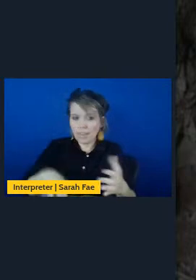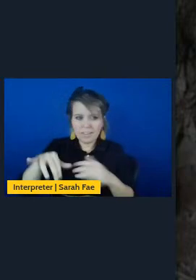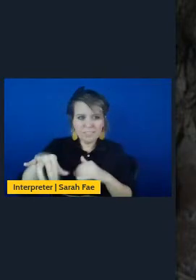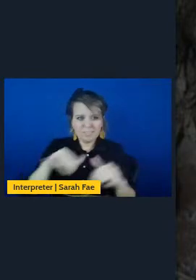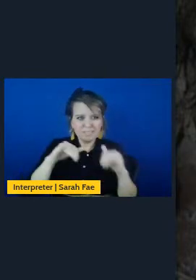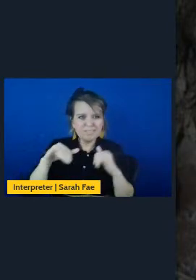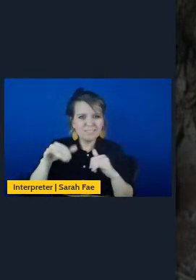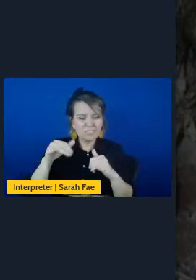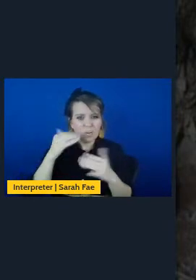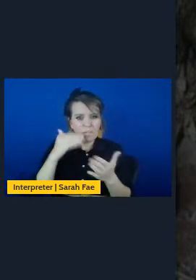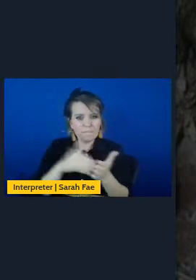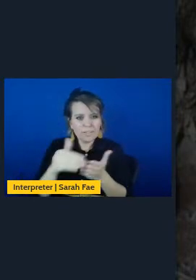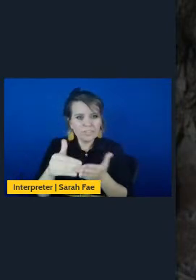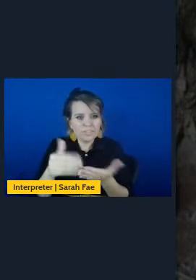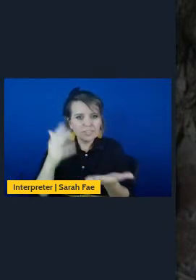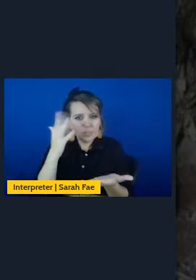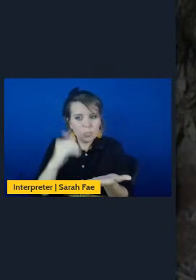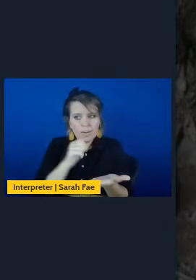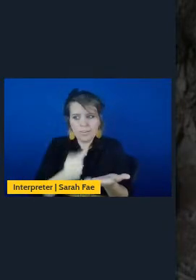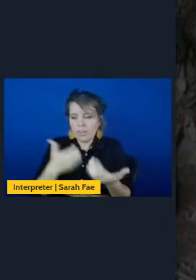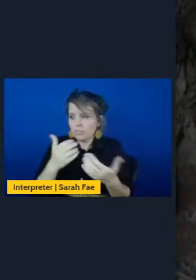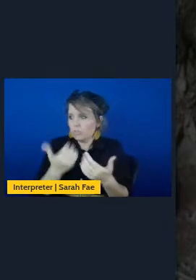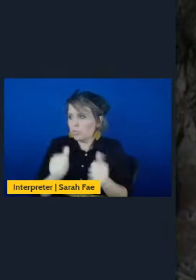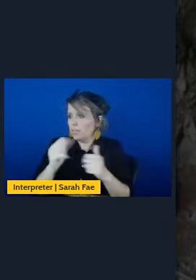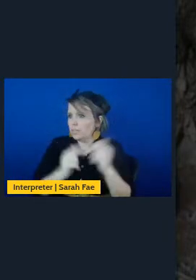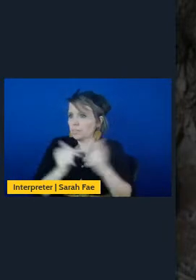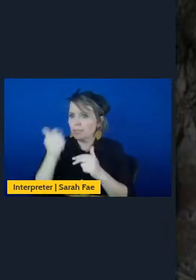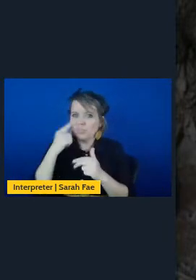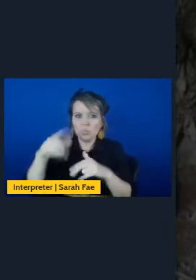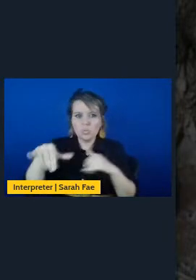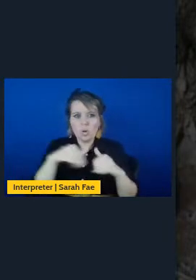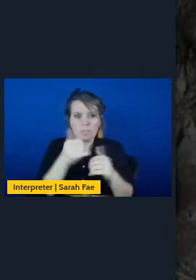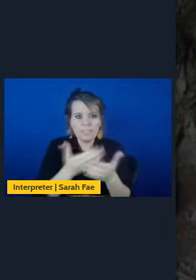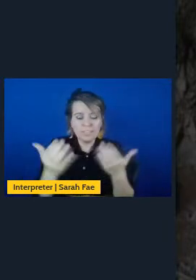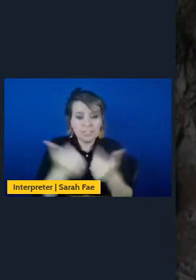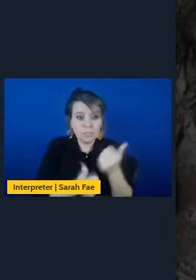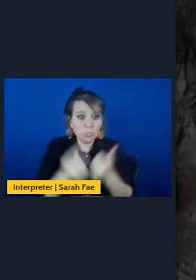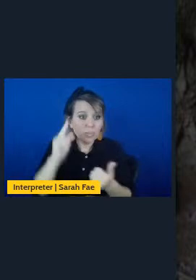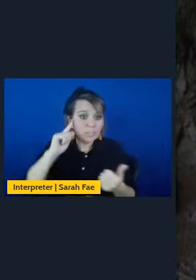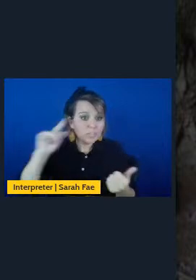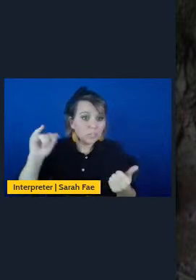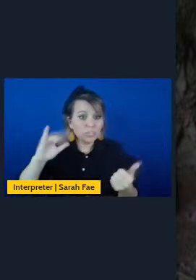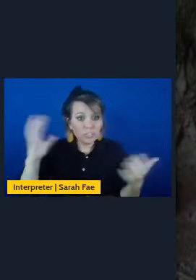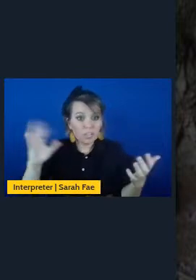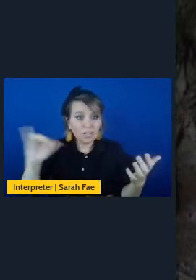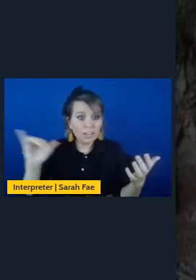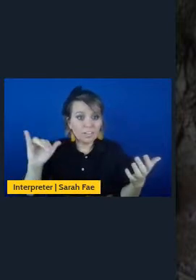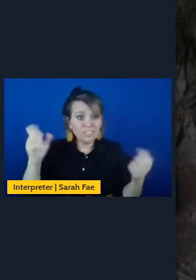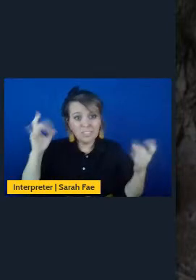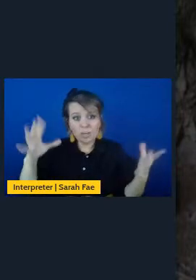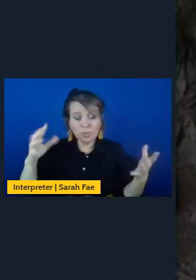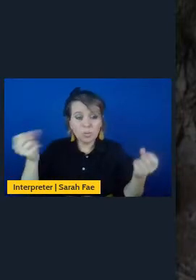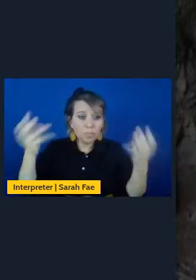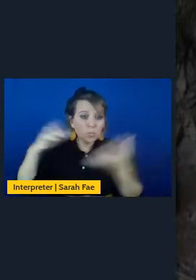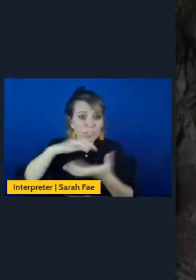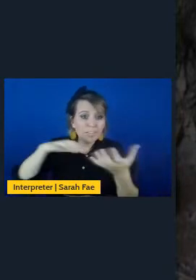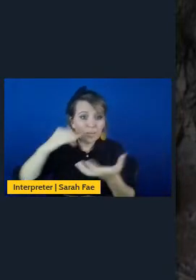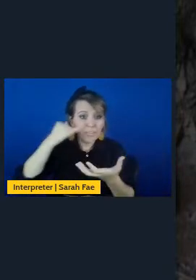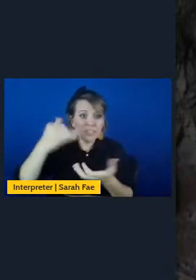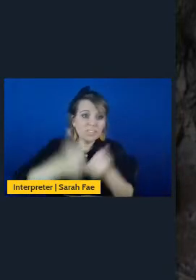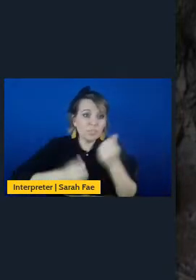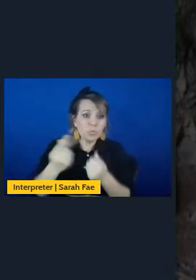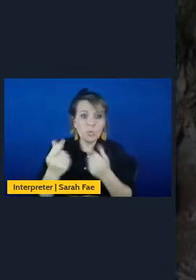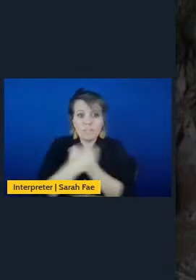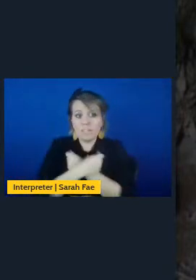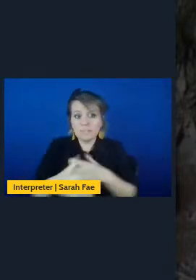wouldn't I just try and build only for the common things that are going to be everywhere, which sounds a lot like the terrible multi-cloud ideas that everyone loves to embrace,